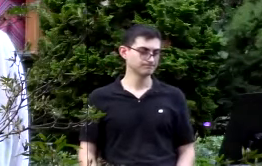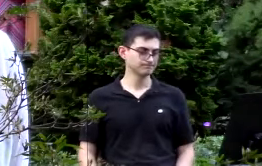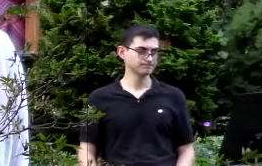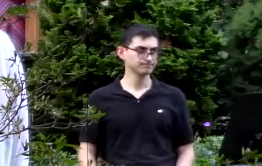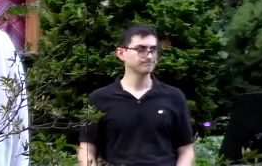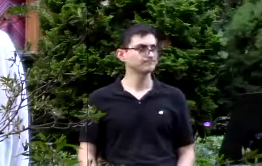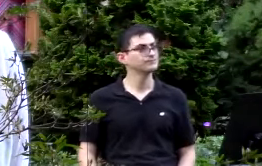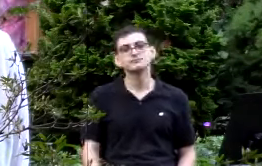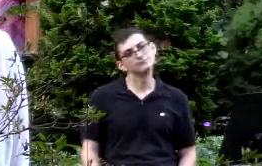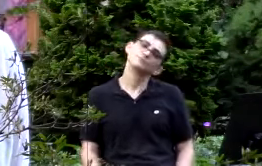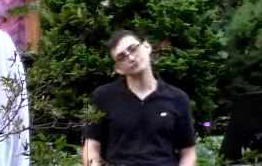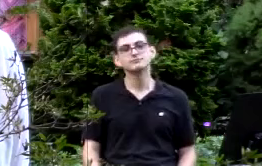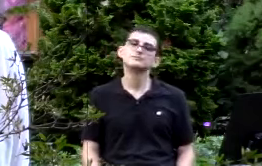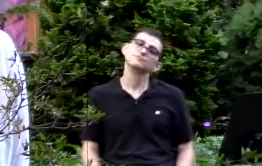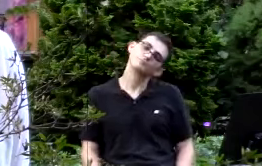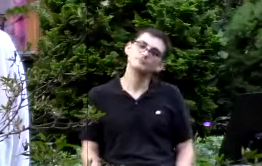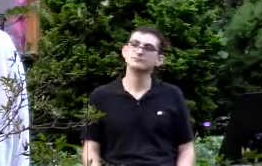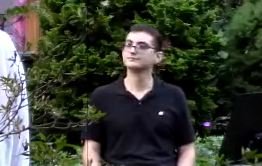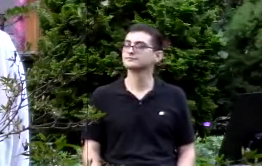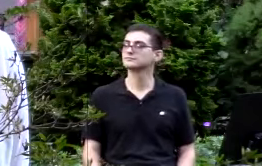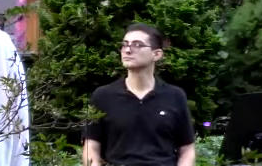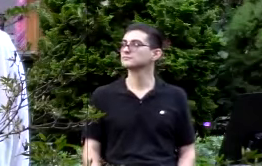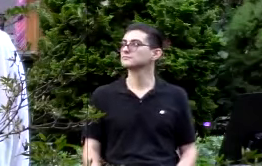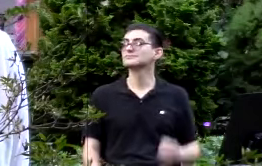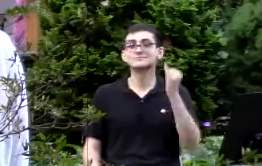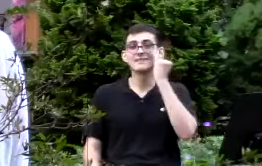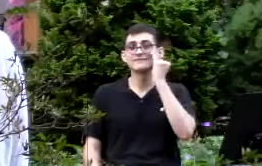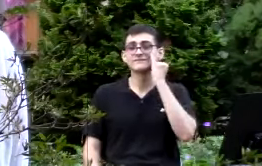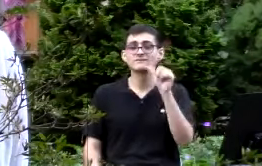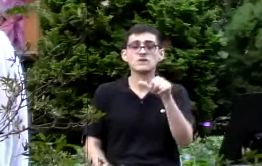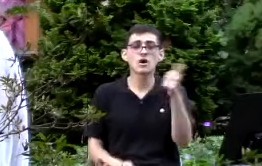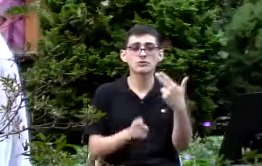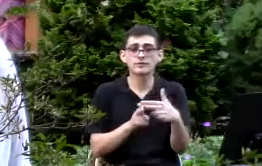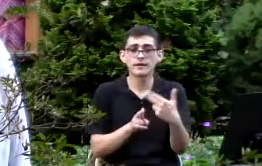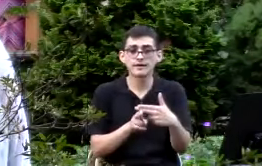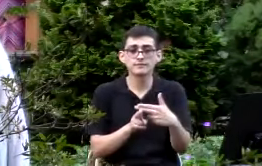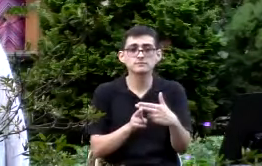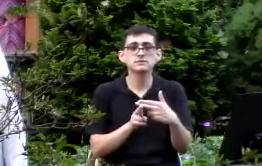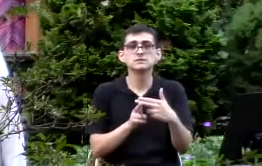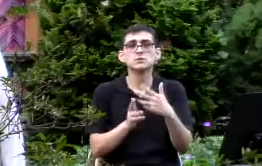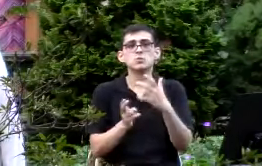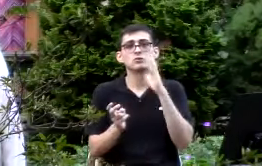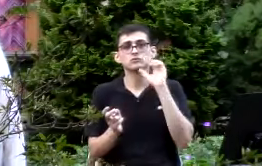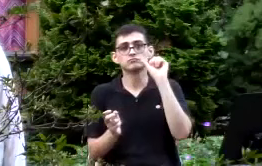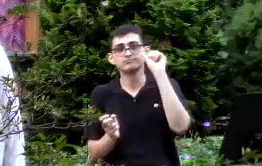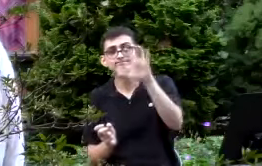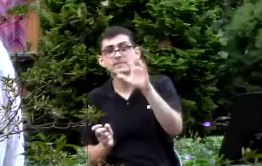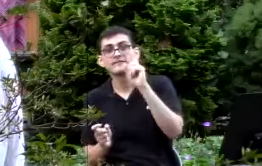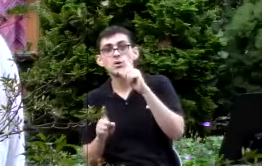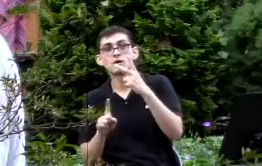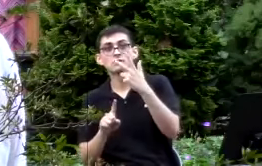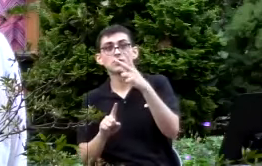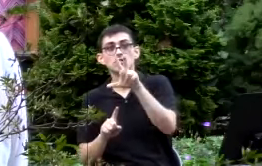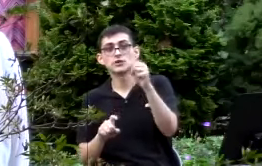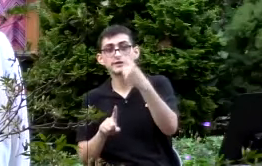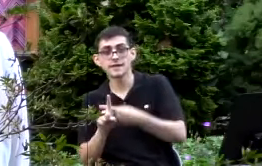If there are other names that you would add to either list, or again, names that are better spoken aloud by you, we'll start